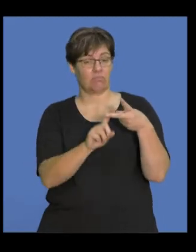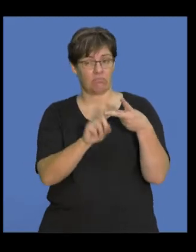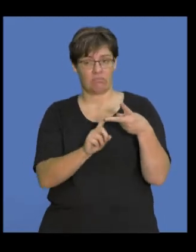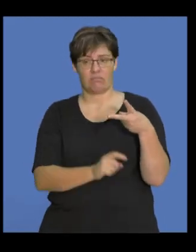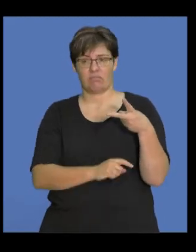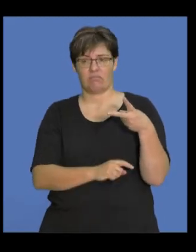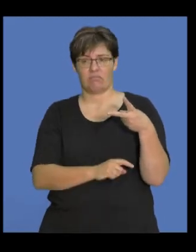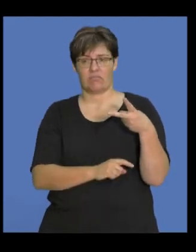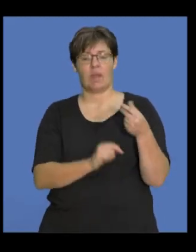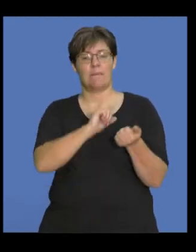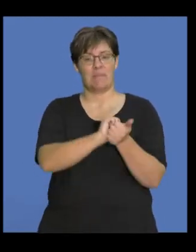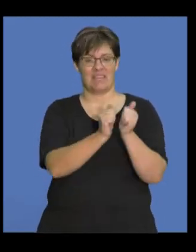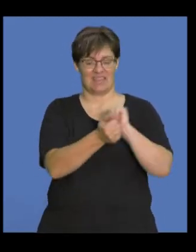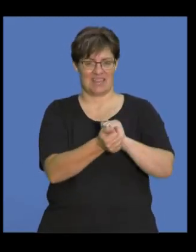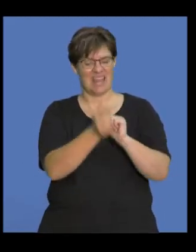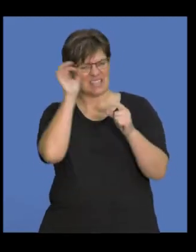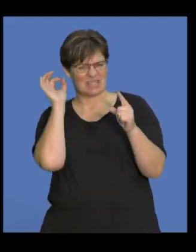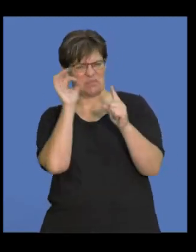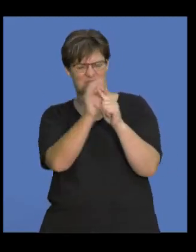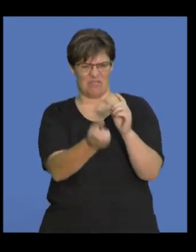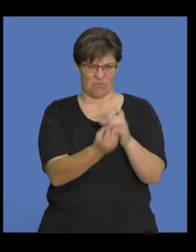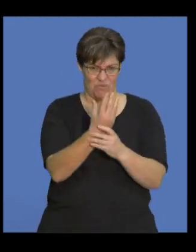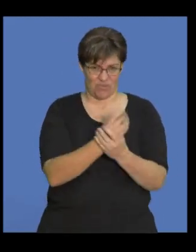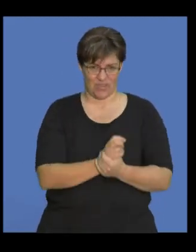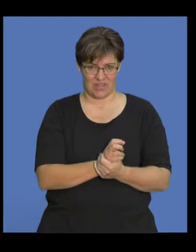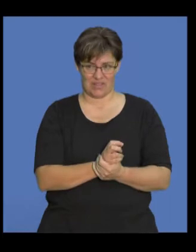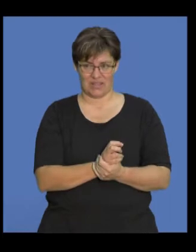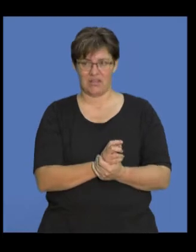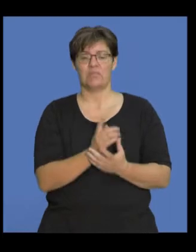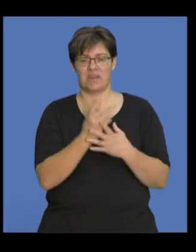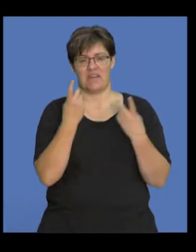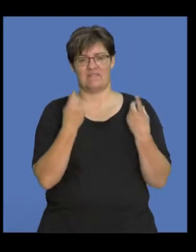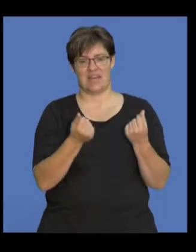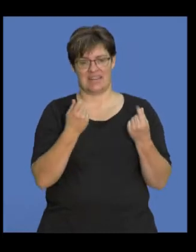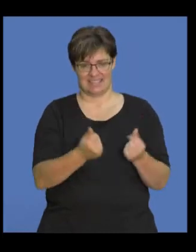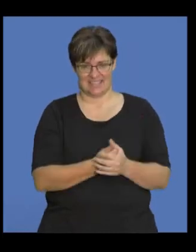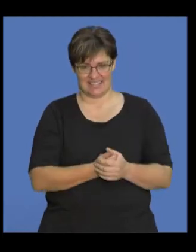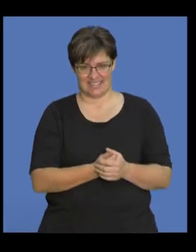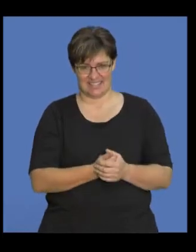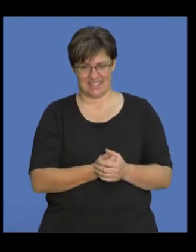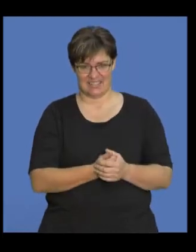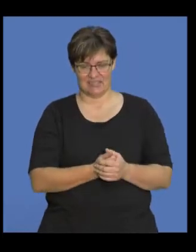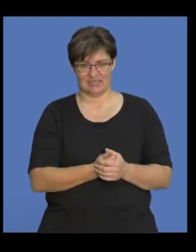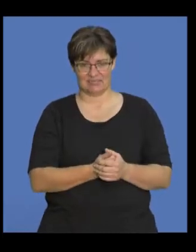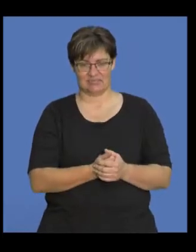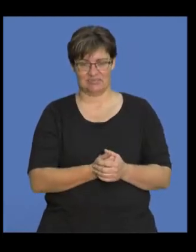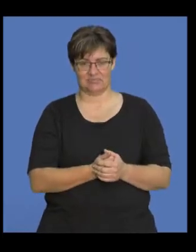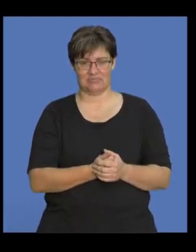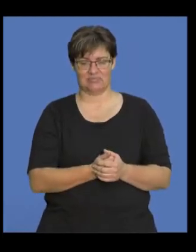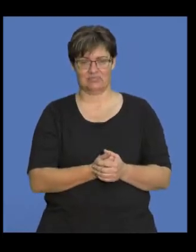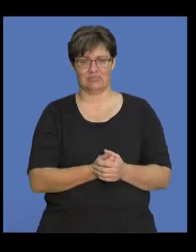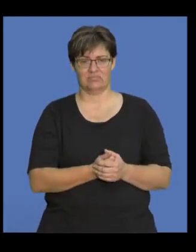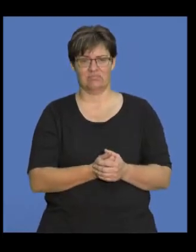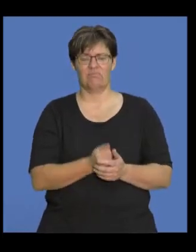to mathematics-specific growth, which was then finance. Now, right now, we're going to look